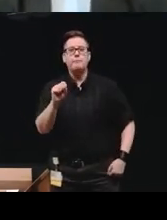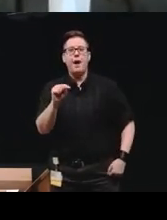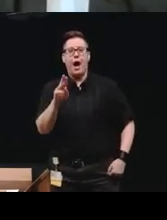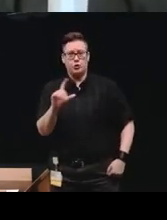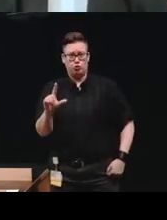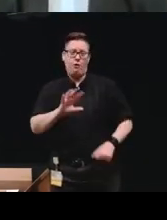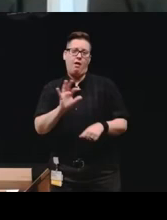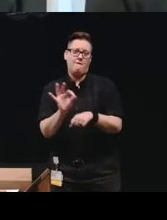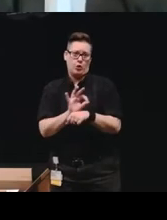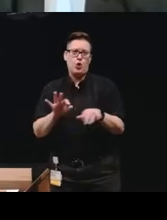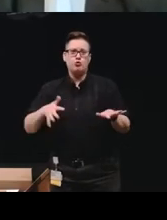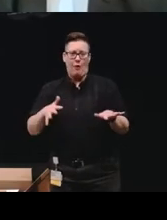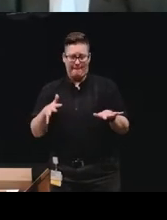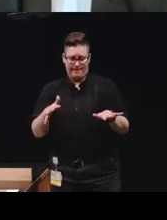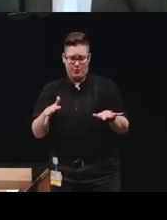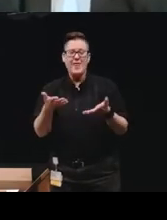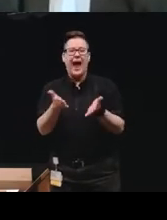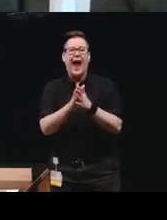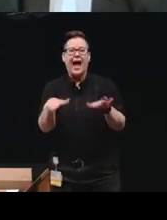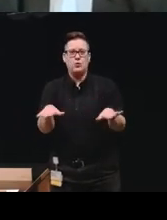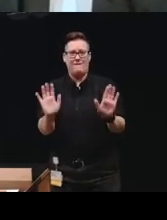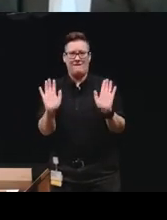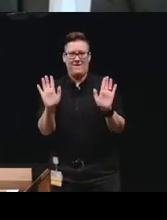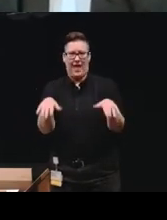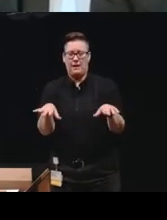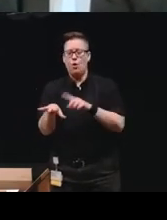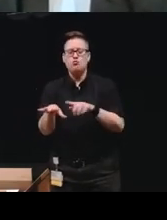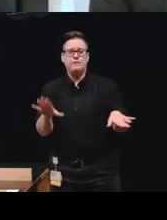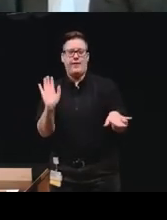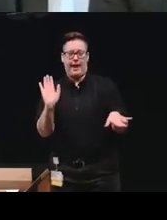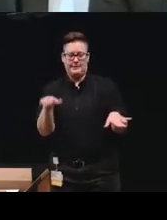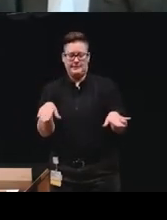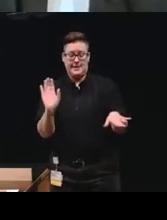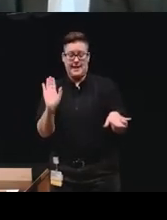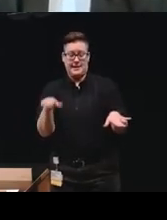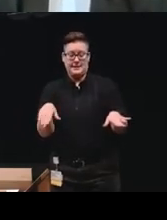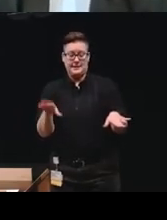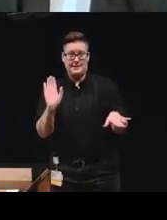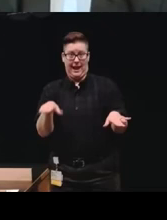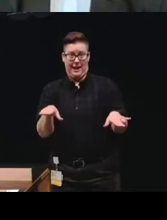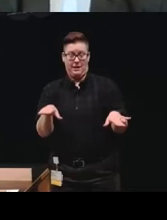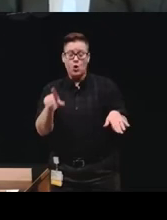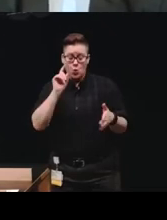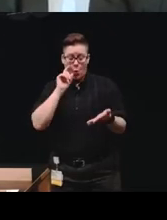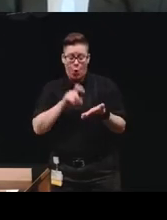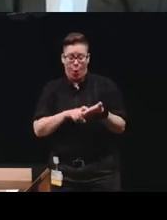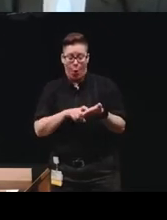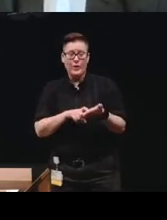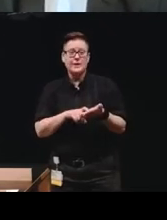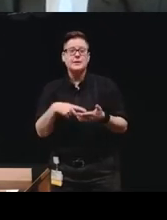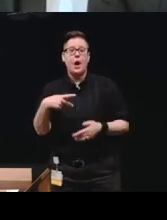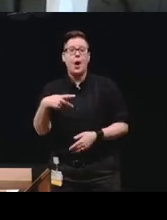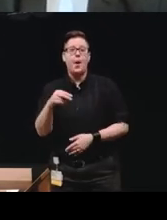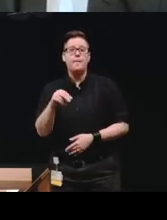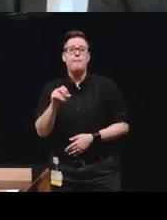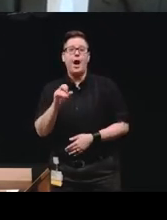tremor. They're asked to flex and extend their right hand. What you note is that that postural tremor stops